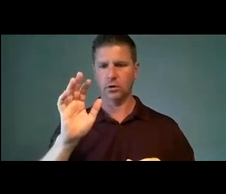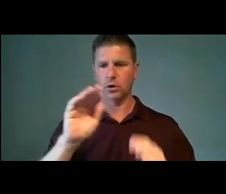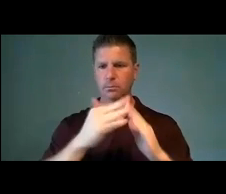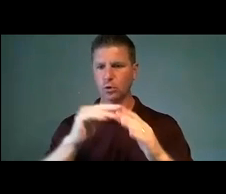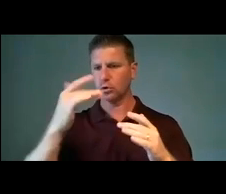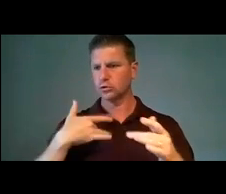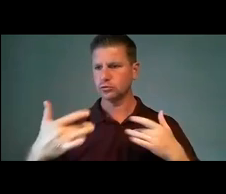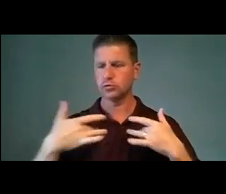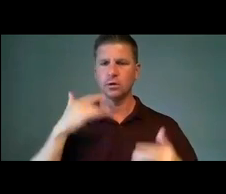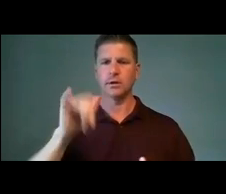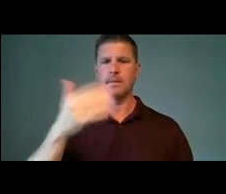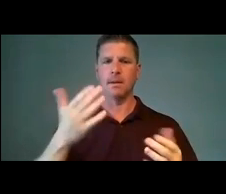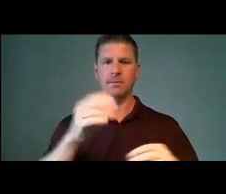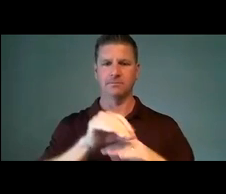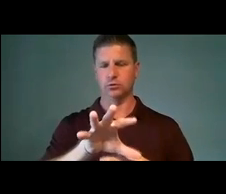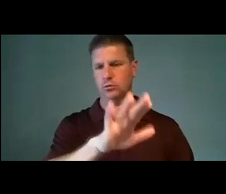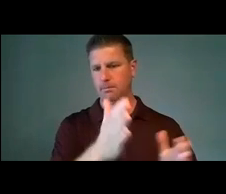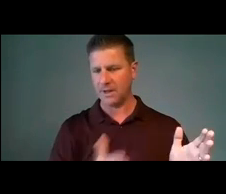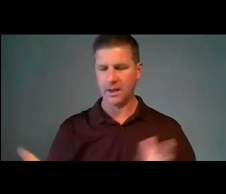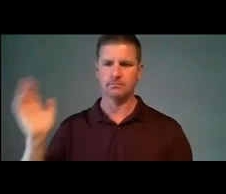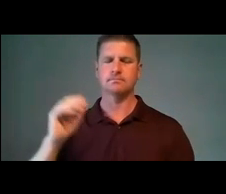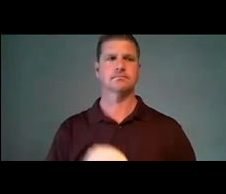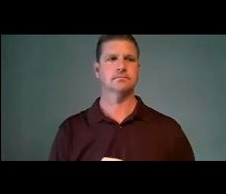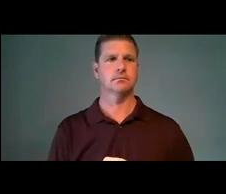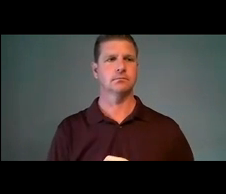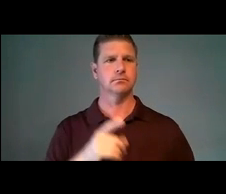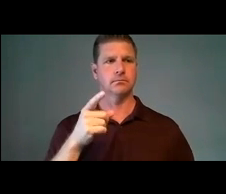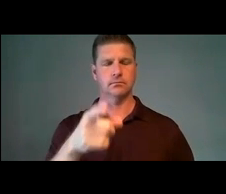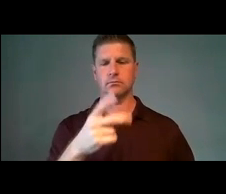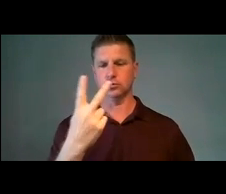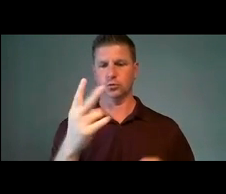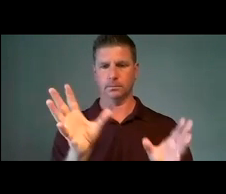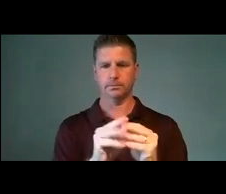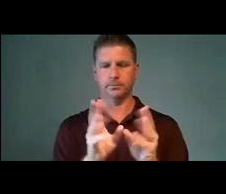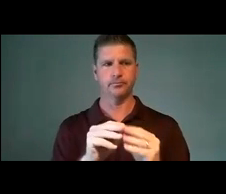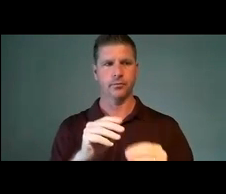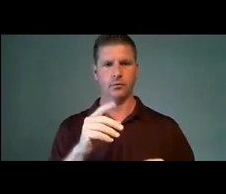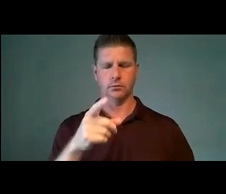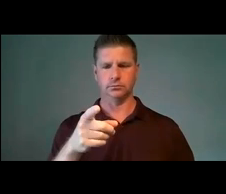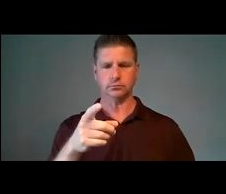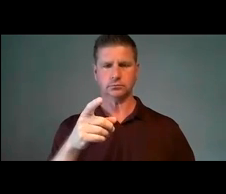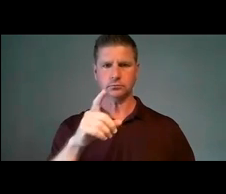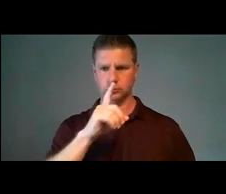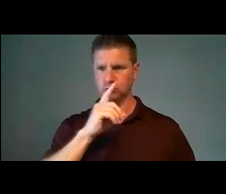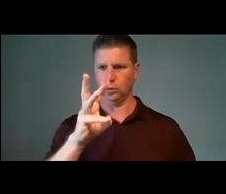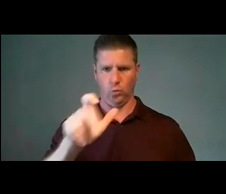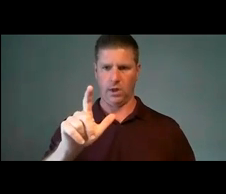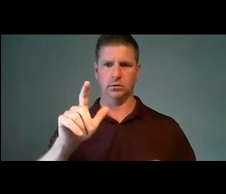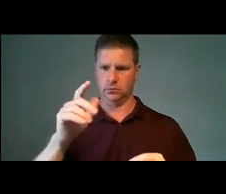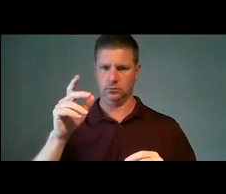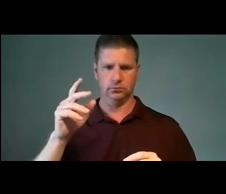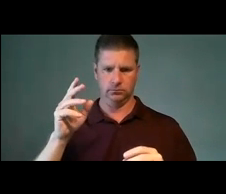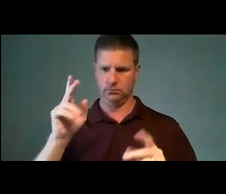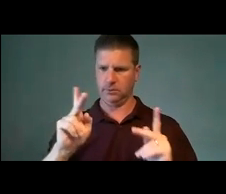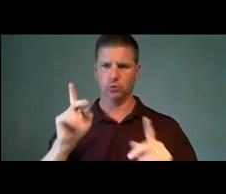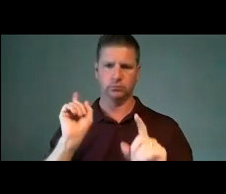influence their plans. Two meetings of the steering committee held were very well attended. And